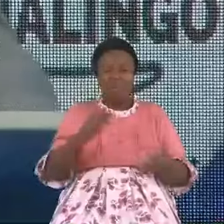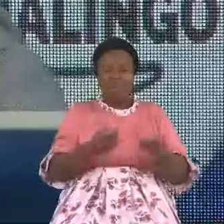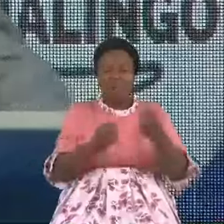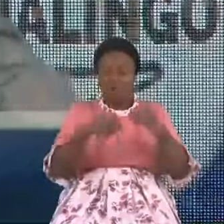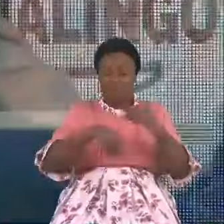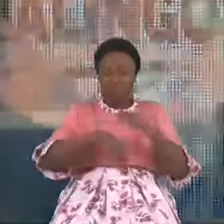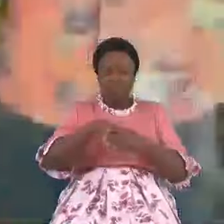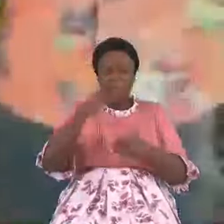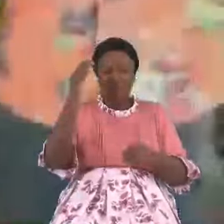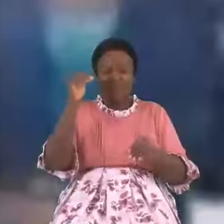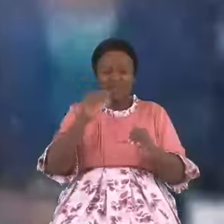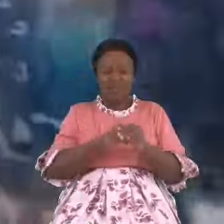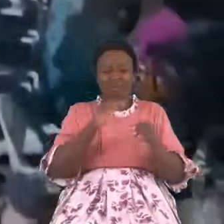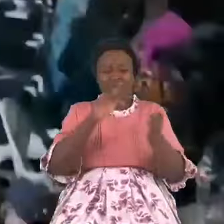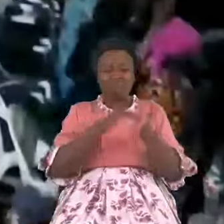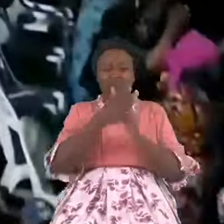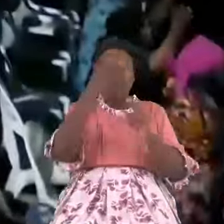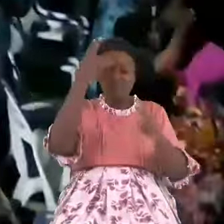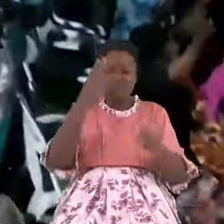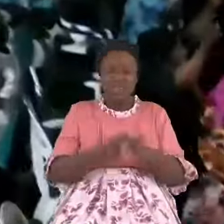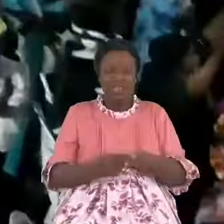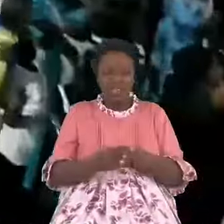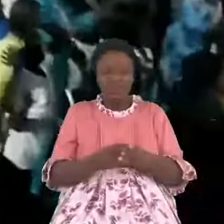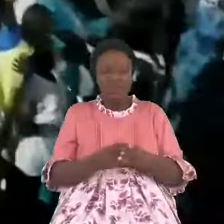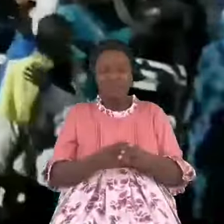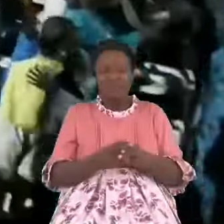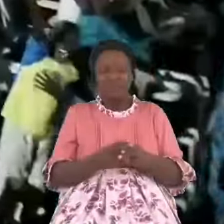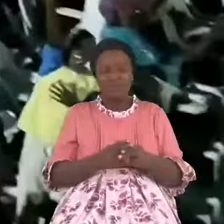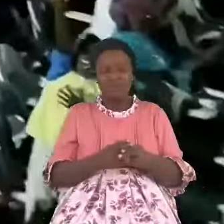in Jesus' name.